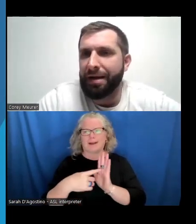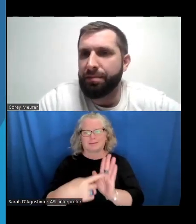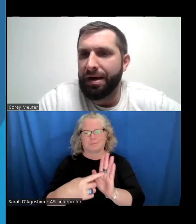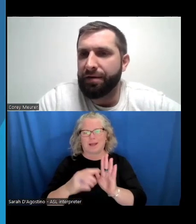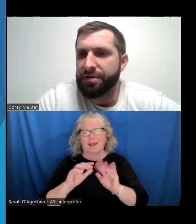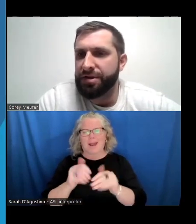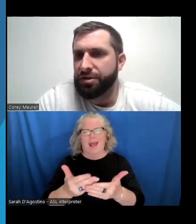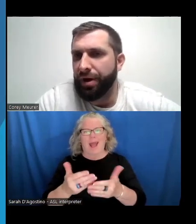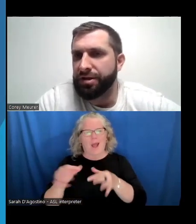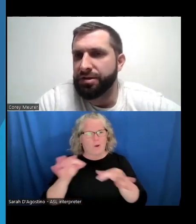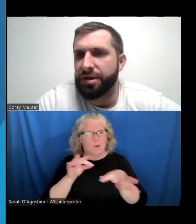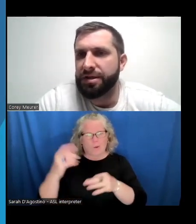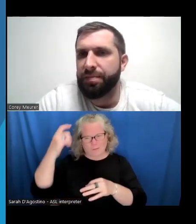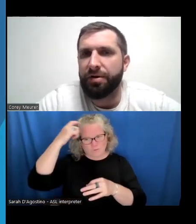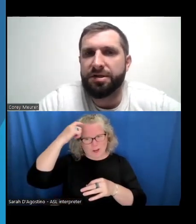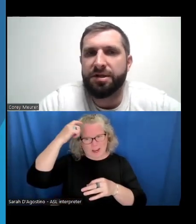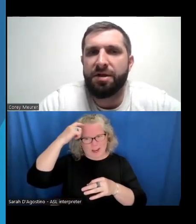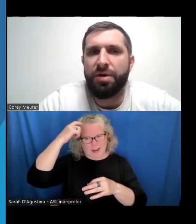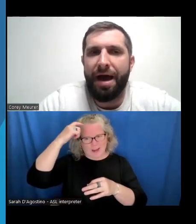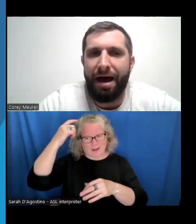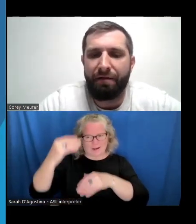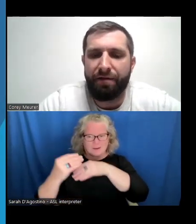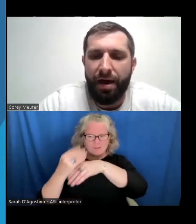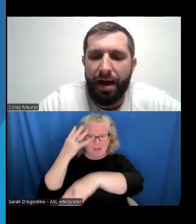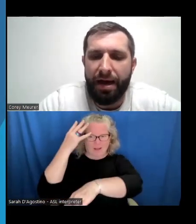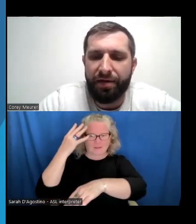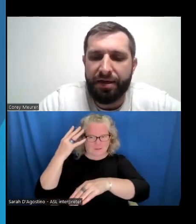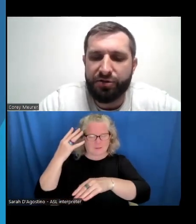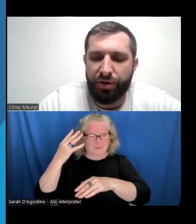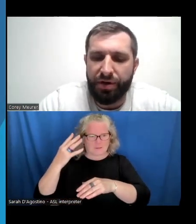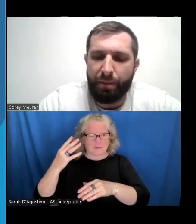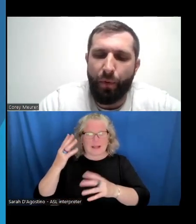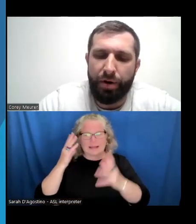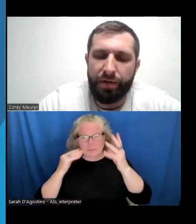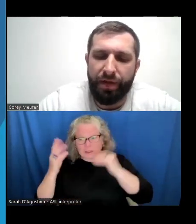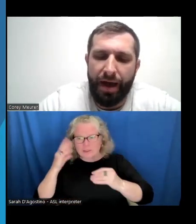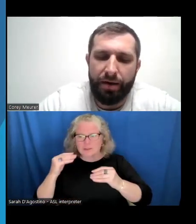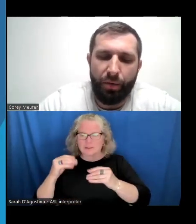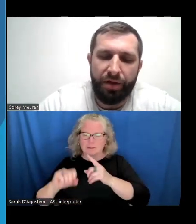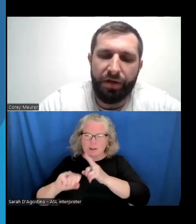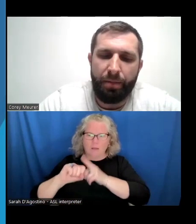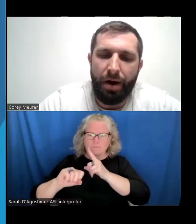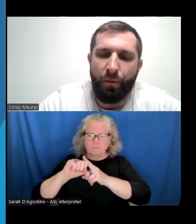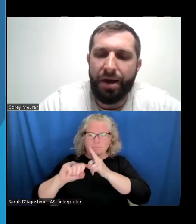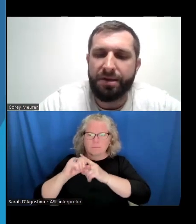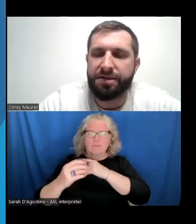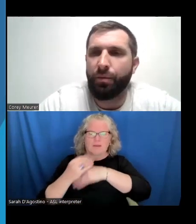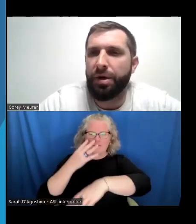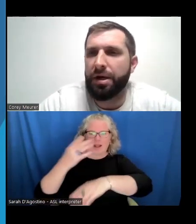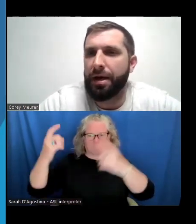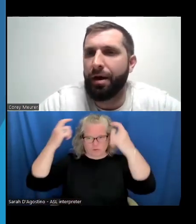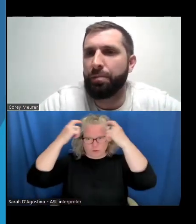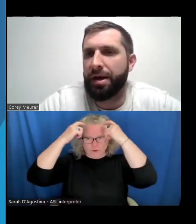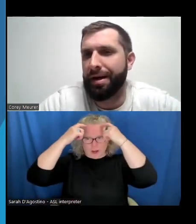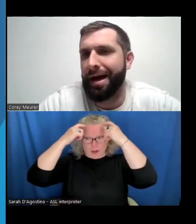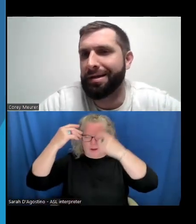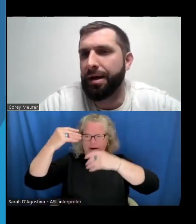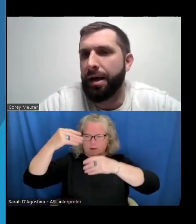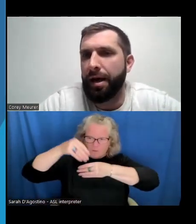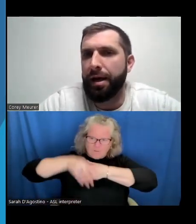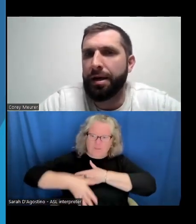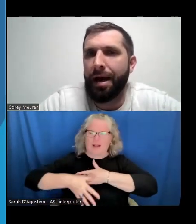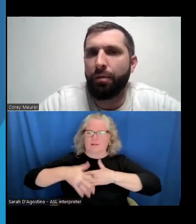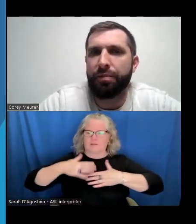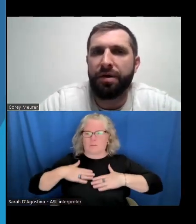be impacted by different situations and experiences that we have. And I think it's really important that we think about ways that we can help